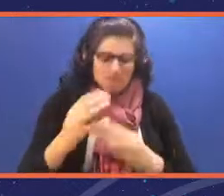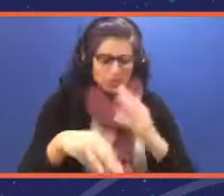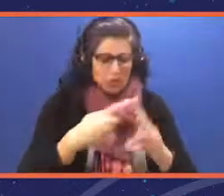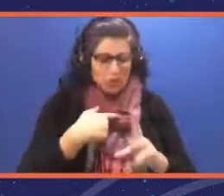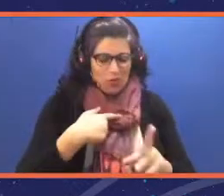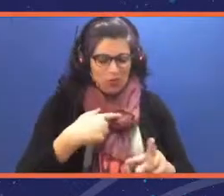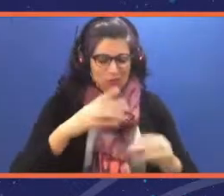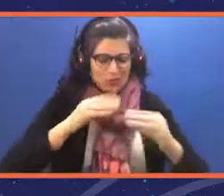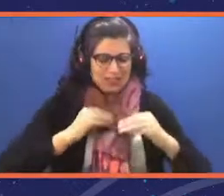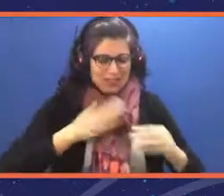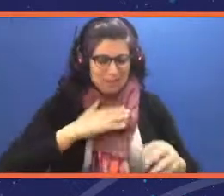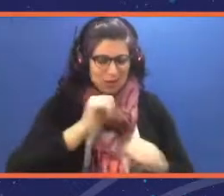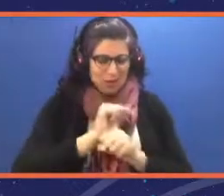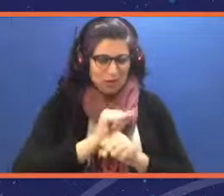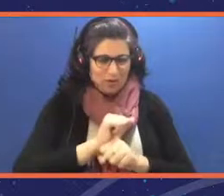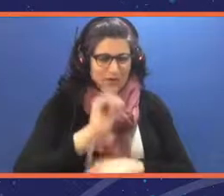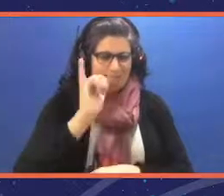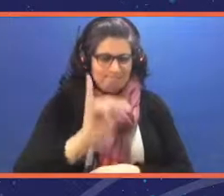doing,